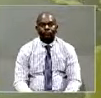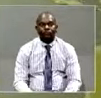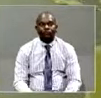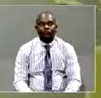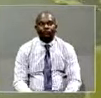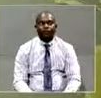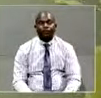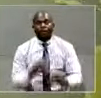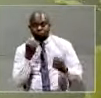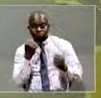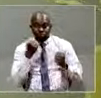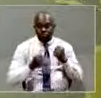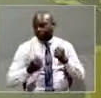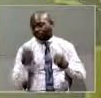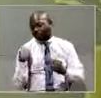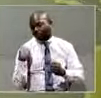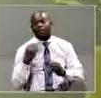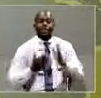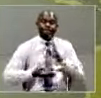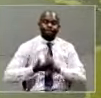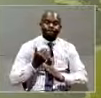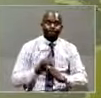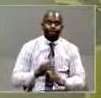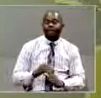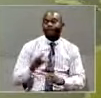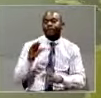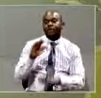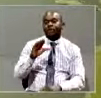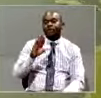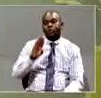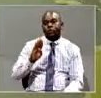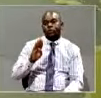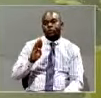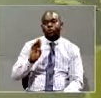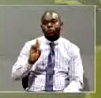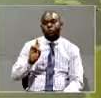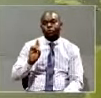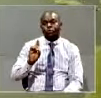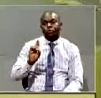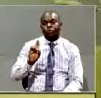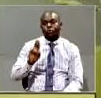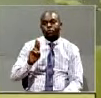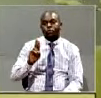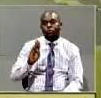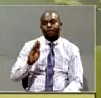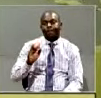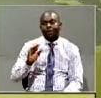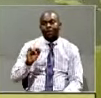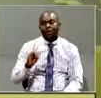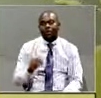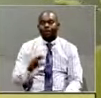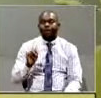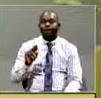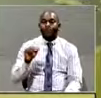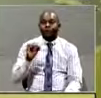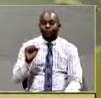And in boxing, former professional boxer best in Dubai at the world's top flight gym round of 10, Musa